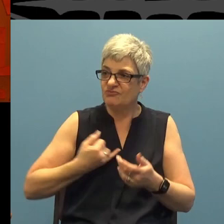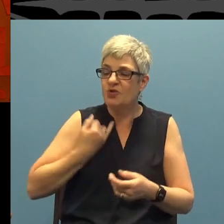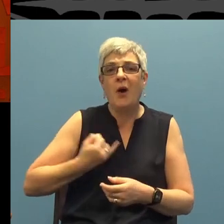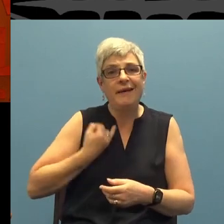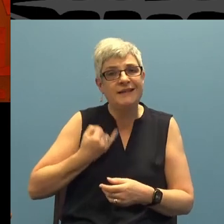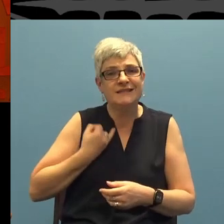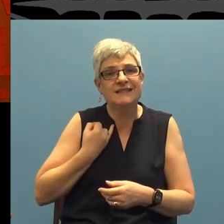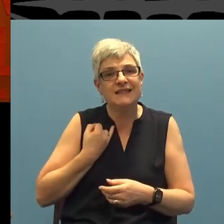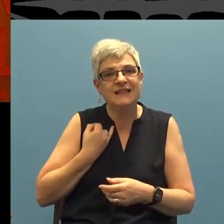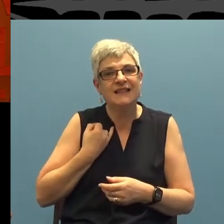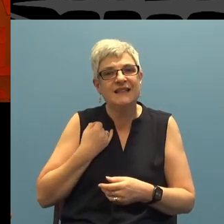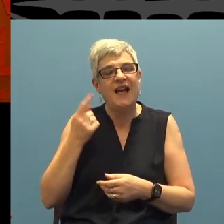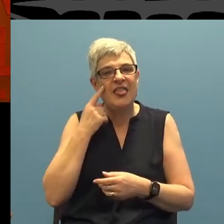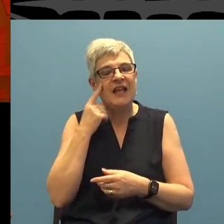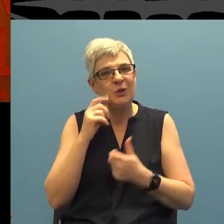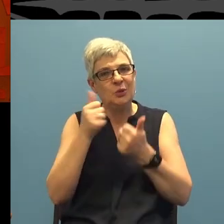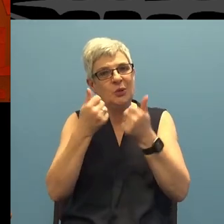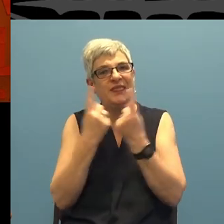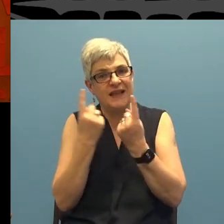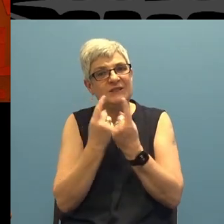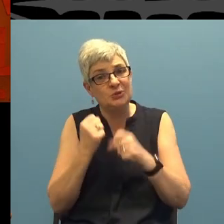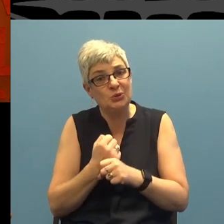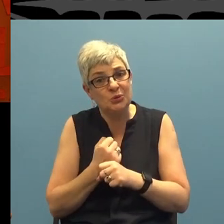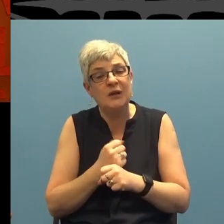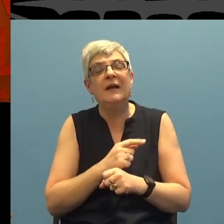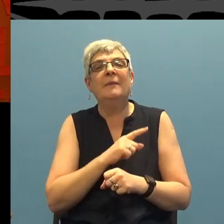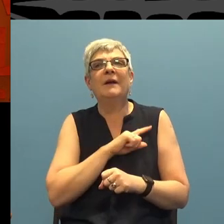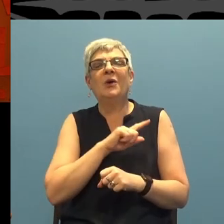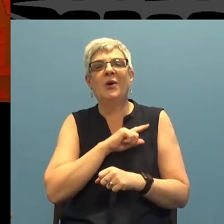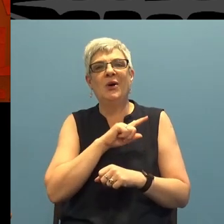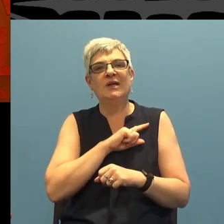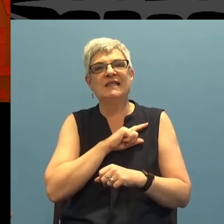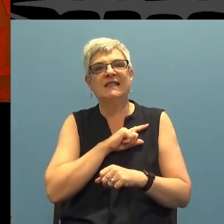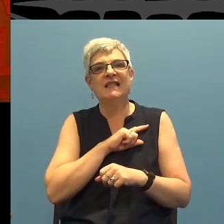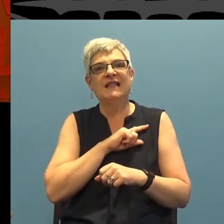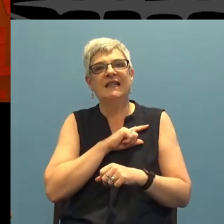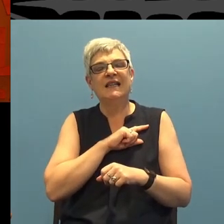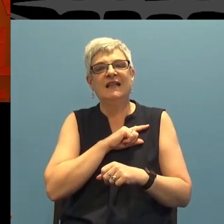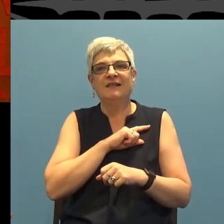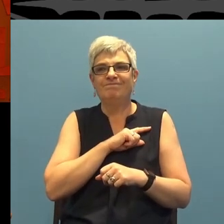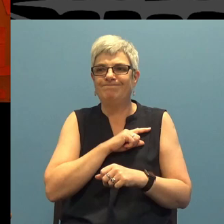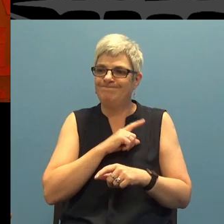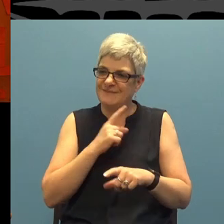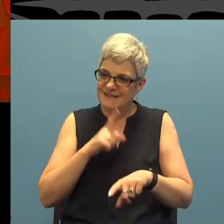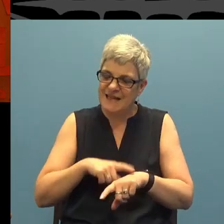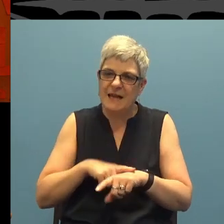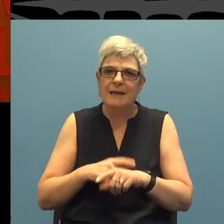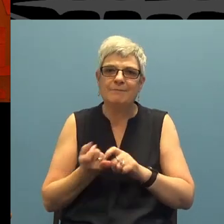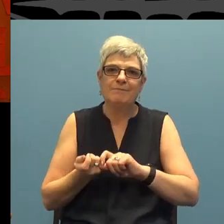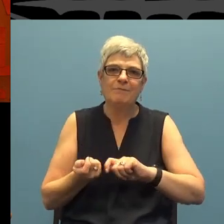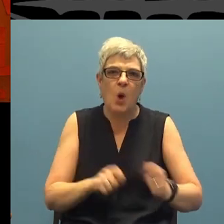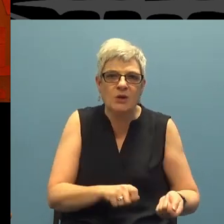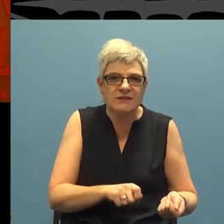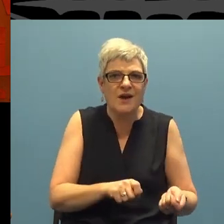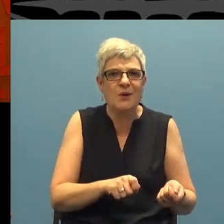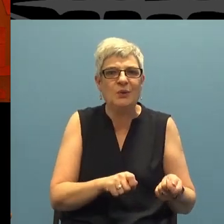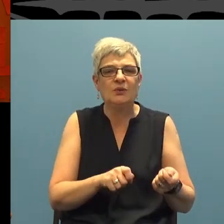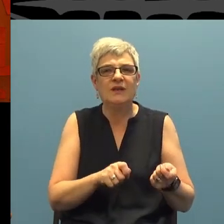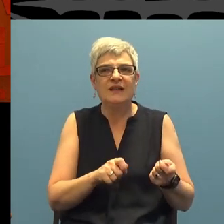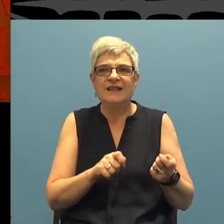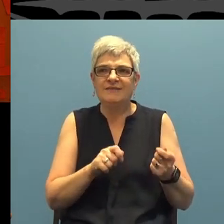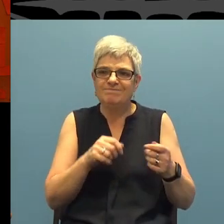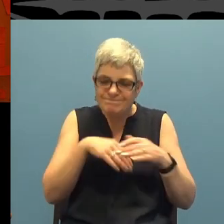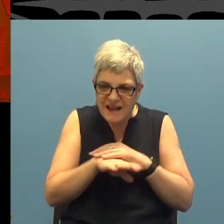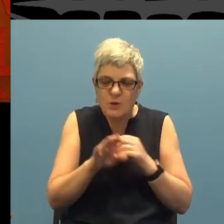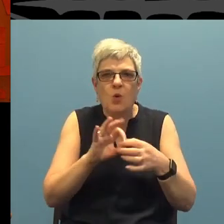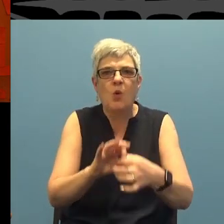And I think it's a good thing to do, because in the time where people are locked down in their homes for